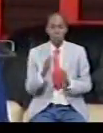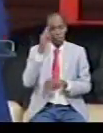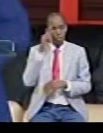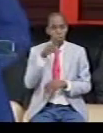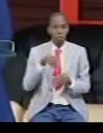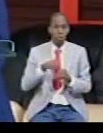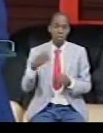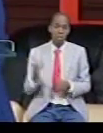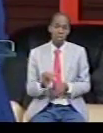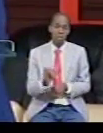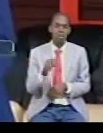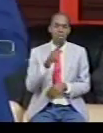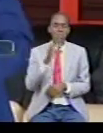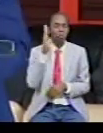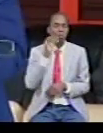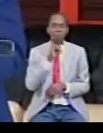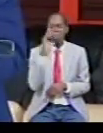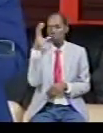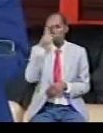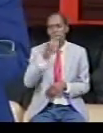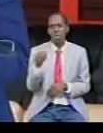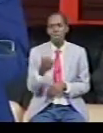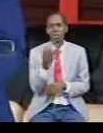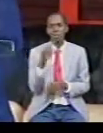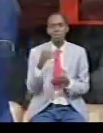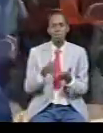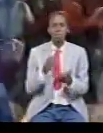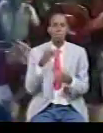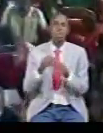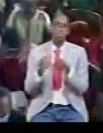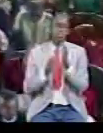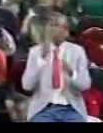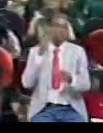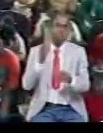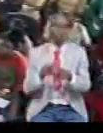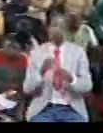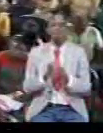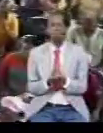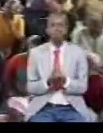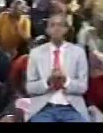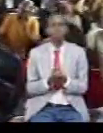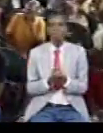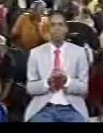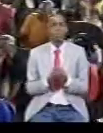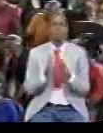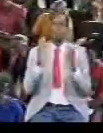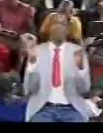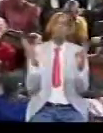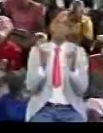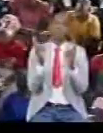not miss any of them in Jesus' name. Victory,